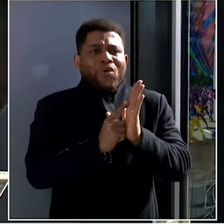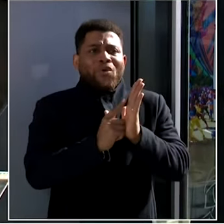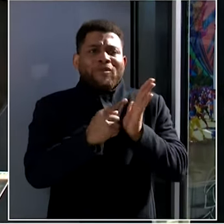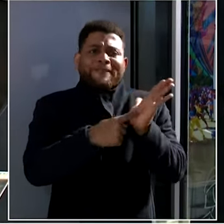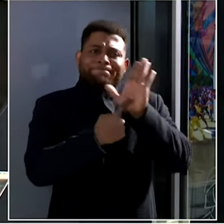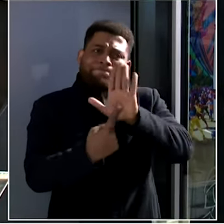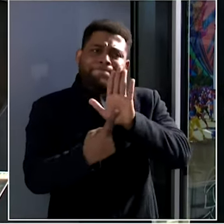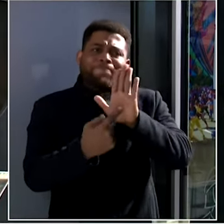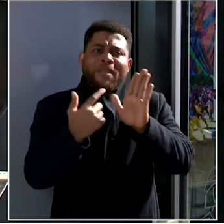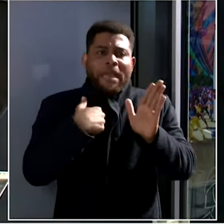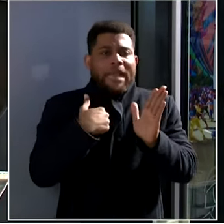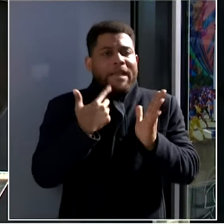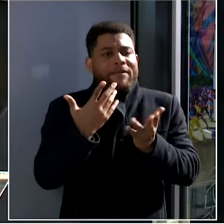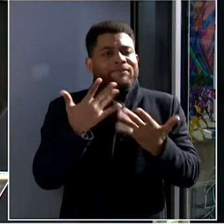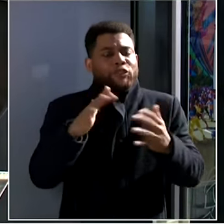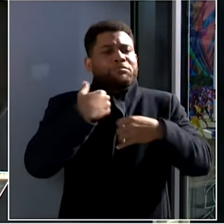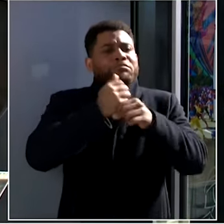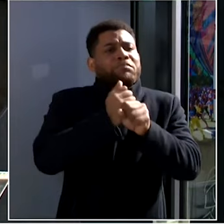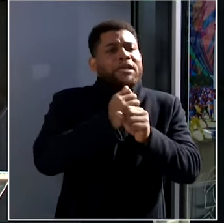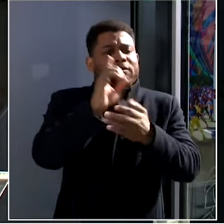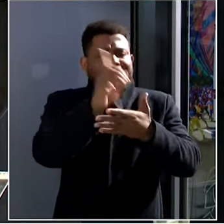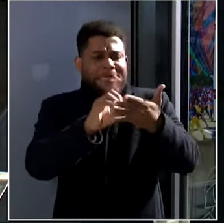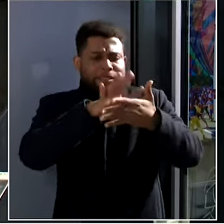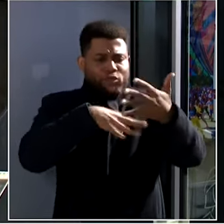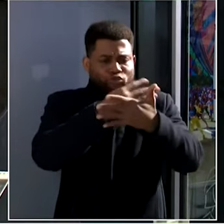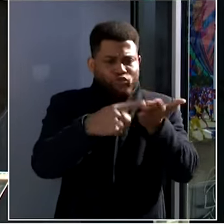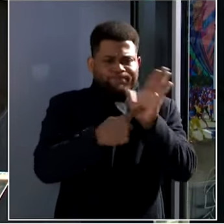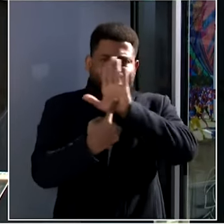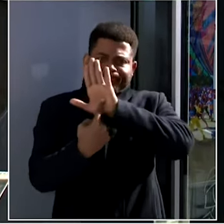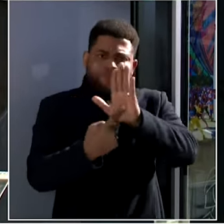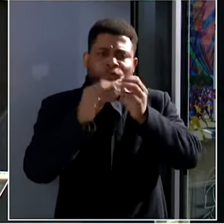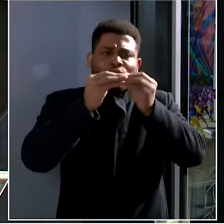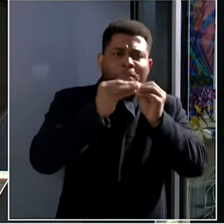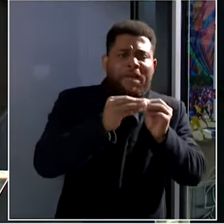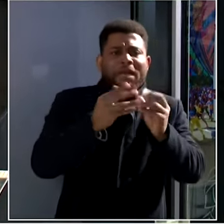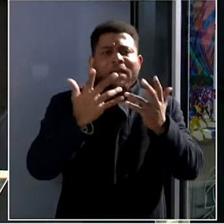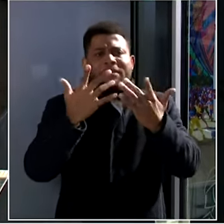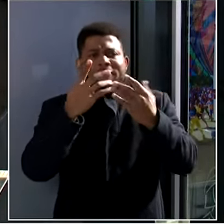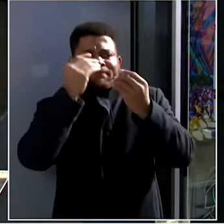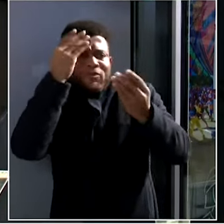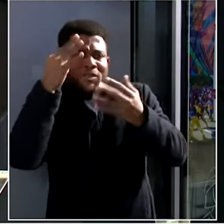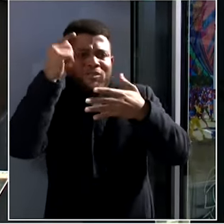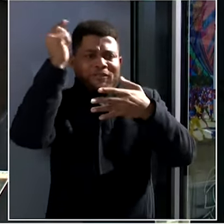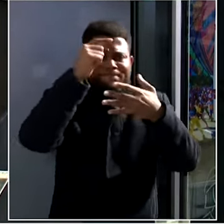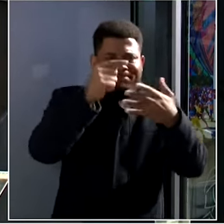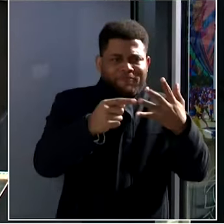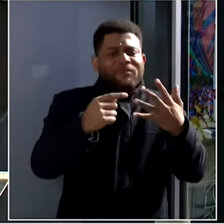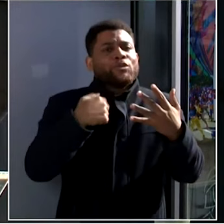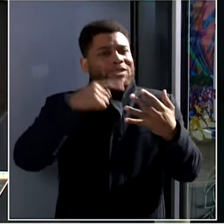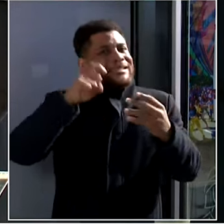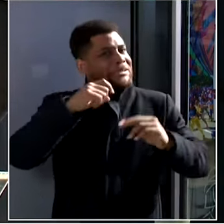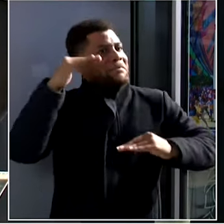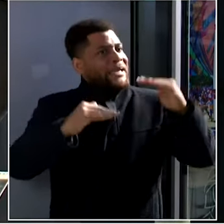produced that is a real kind of hard look at some things that we think need to be rebalanced. I think there